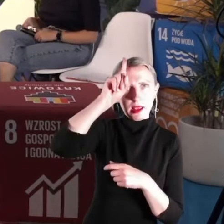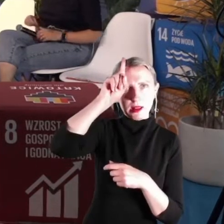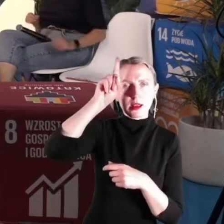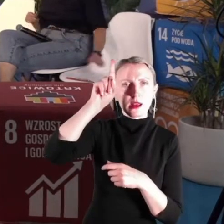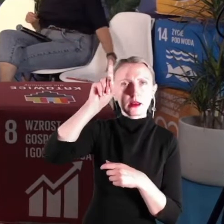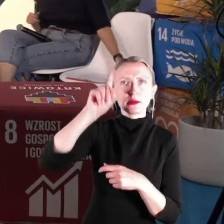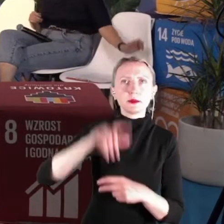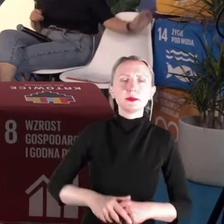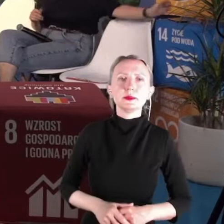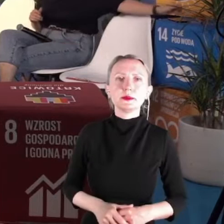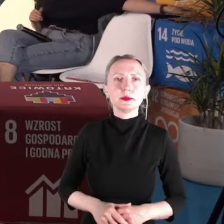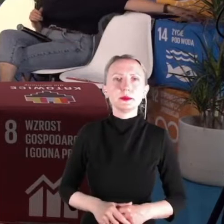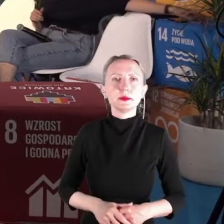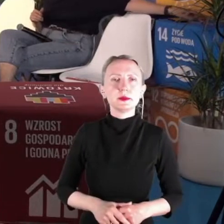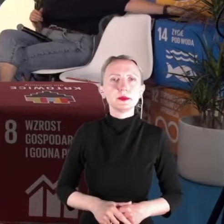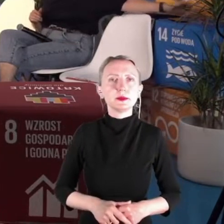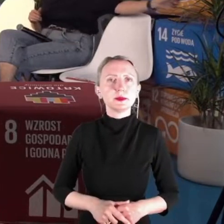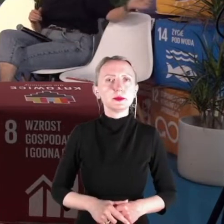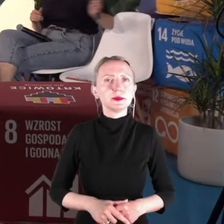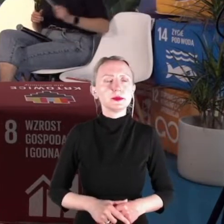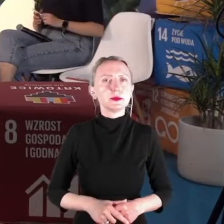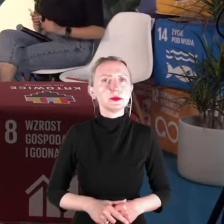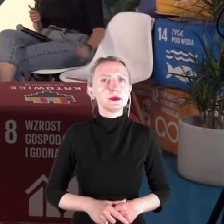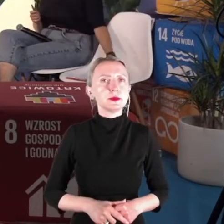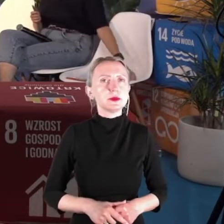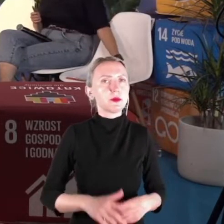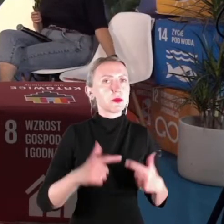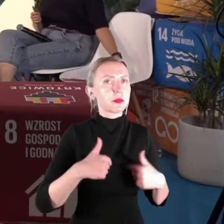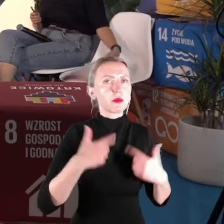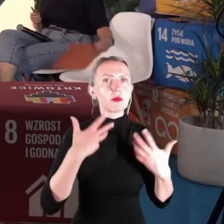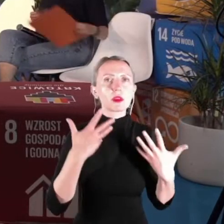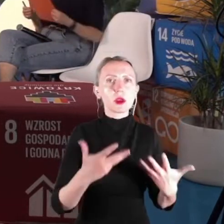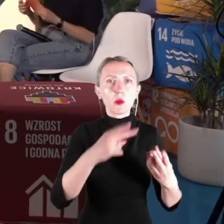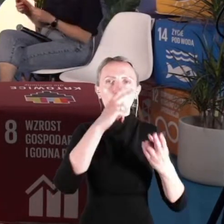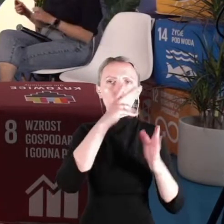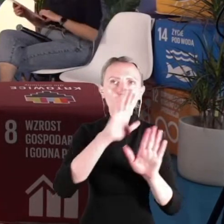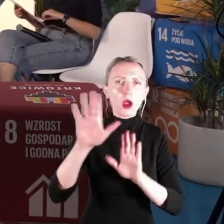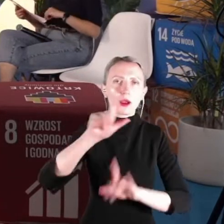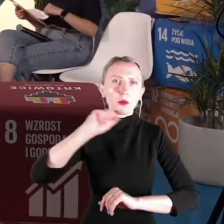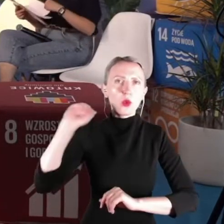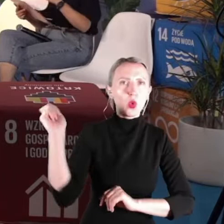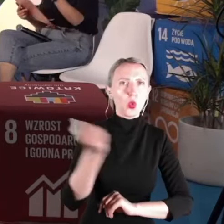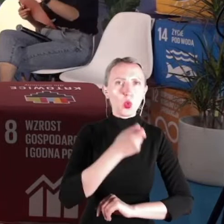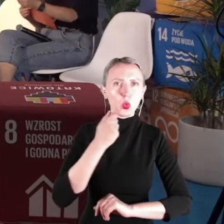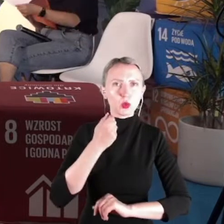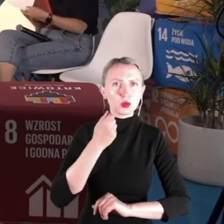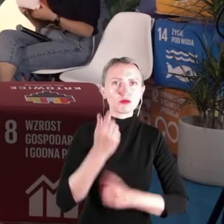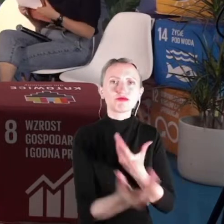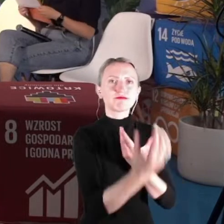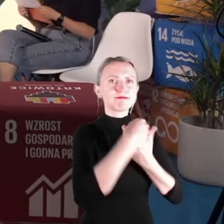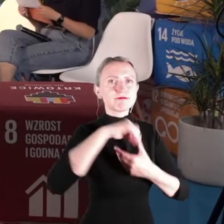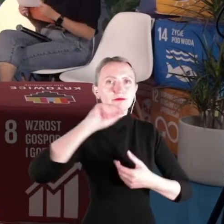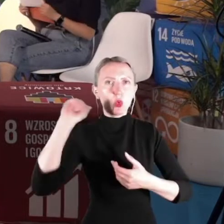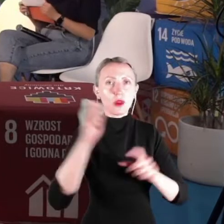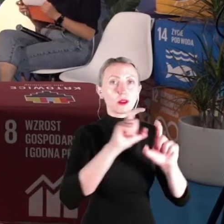today, but we'd like to begin by taking you onto a journey to her community, Moravia, where for us everything began. Moravia was founded in